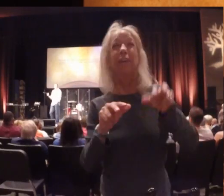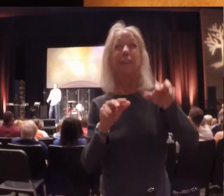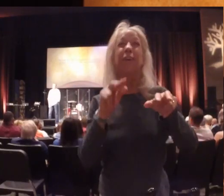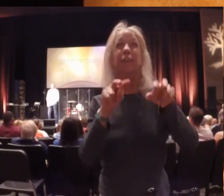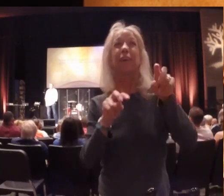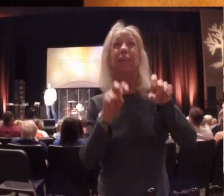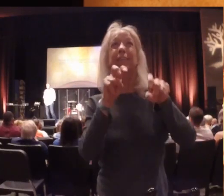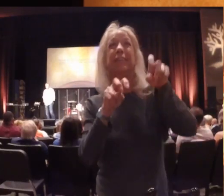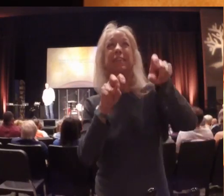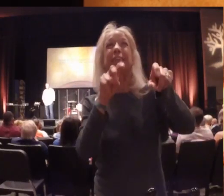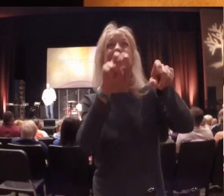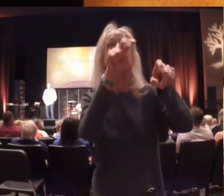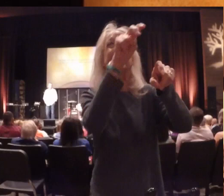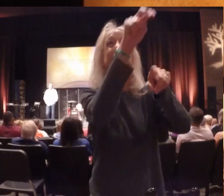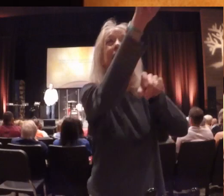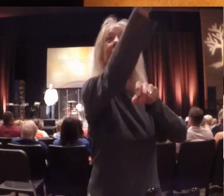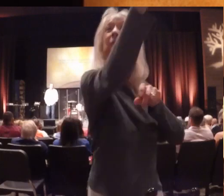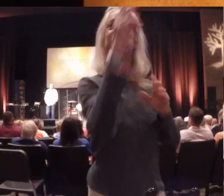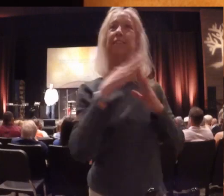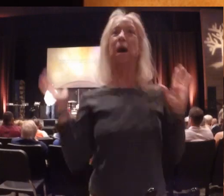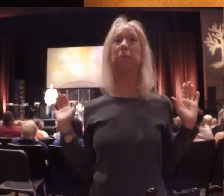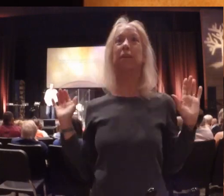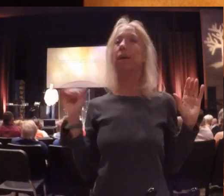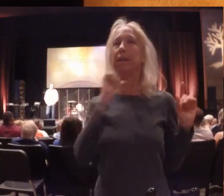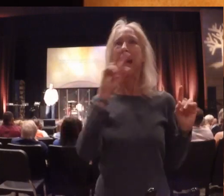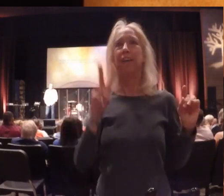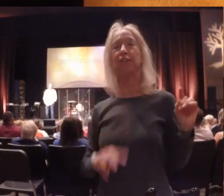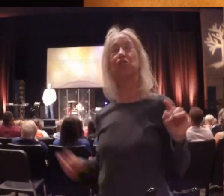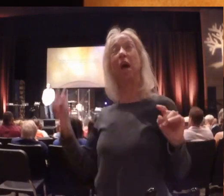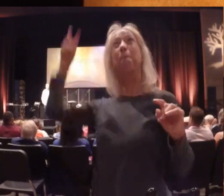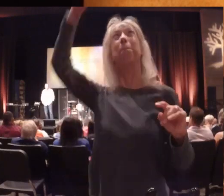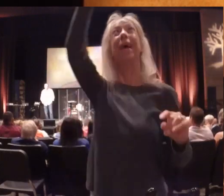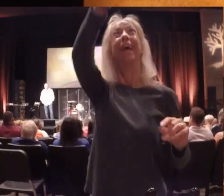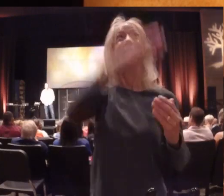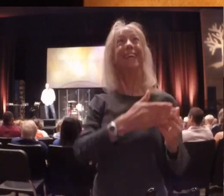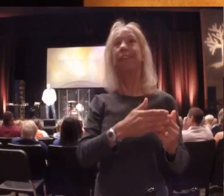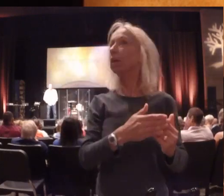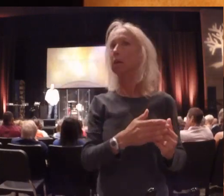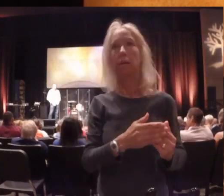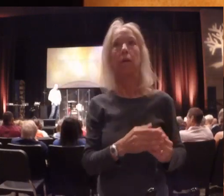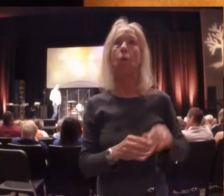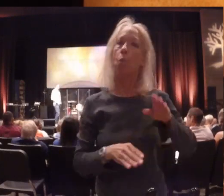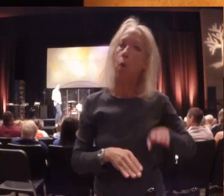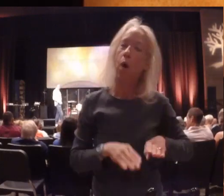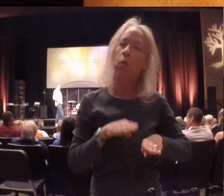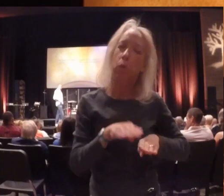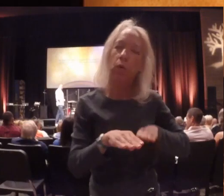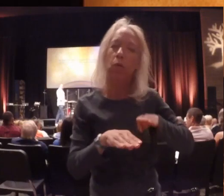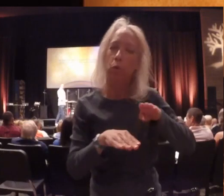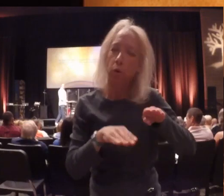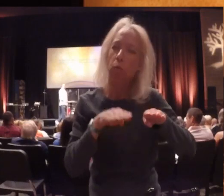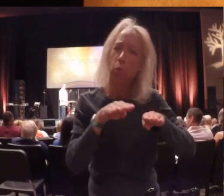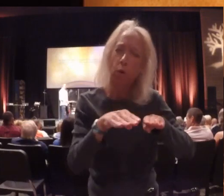mountain. And it took one step at a time. I didn't leap from the bottom. It's small